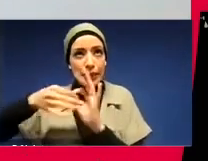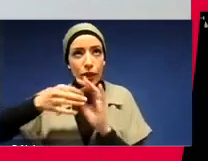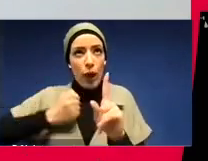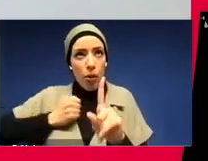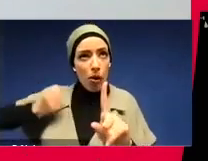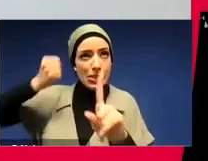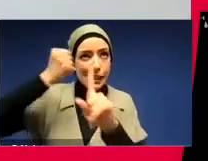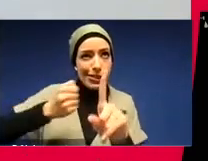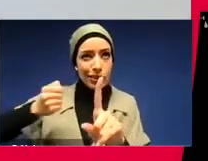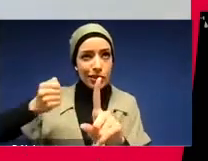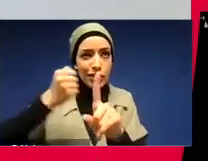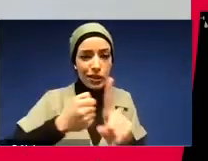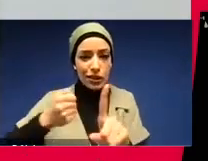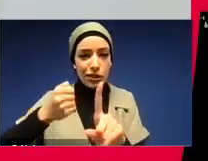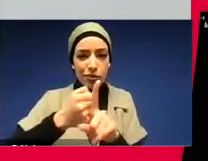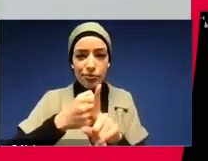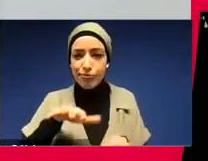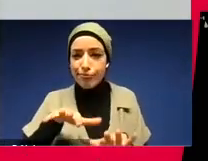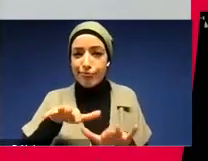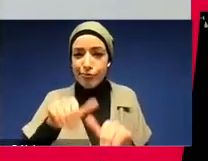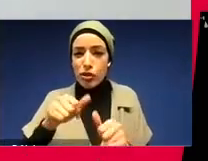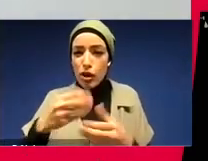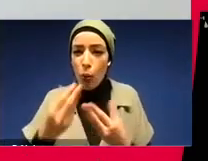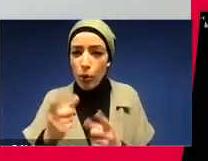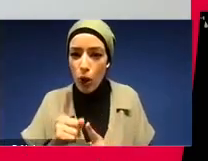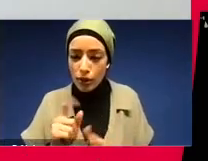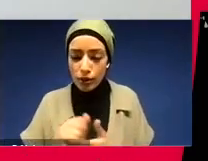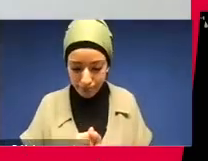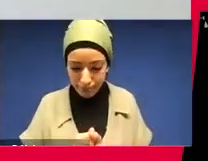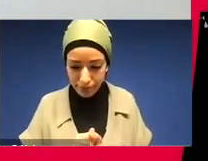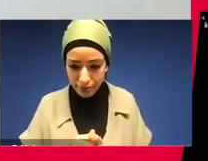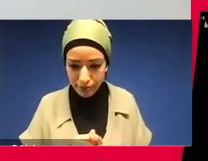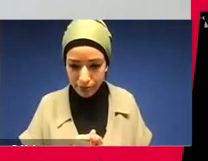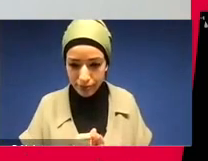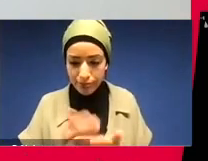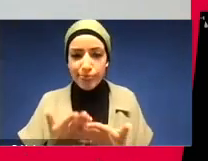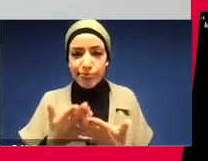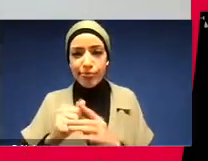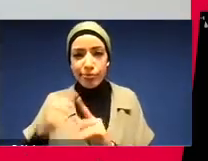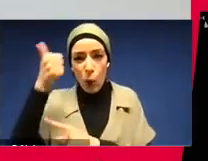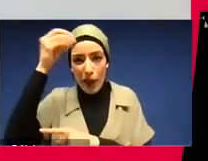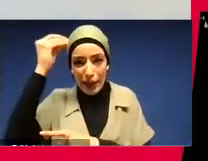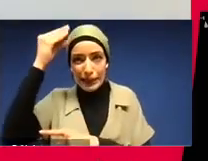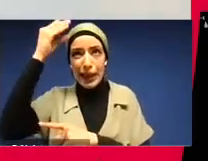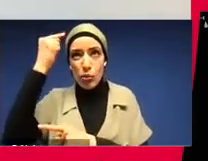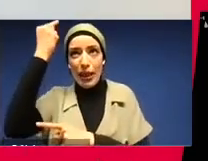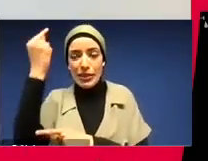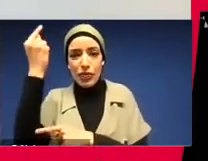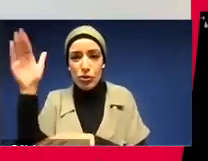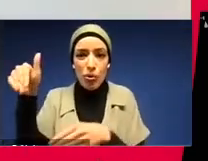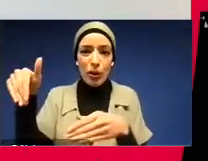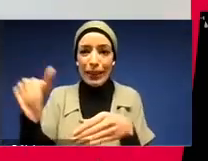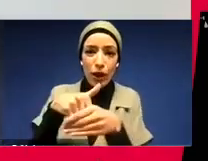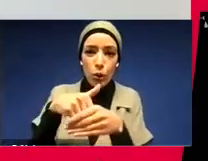that that quote unquote the intellectuals aren't a part of mobilization. They're just sitting and they're